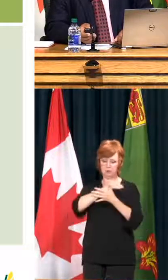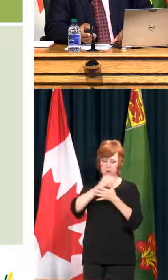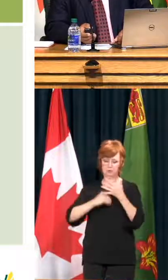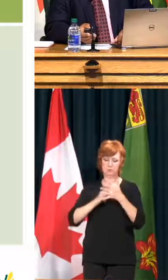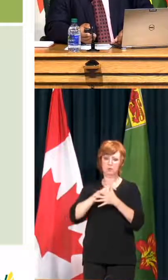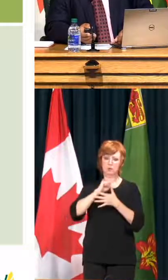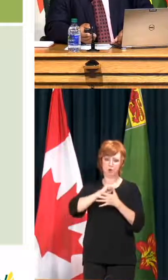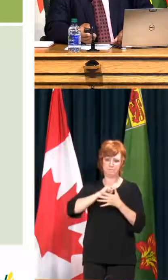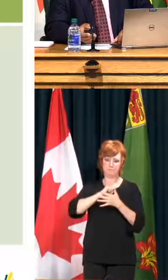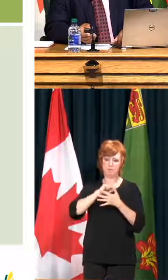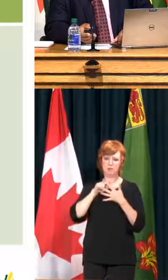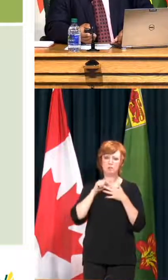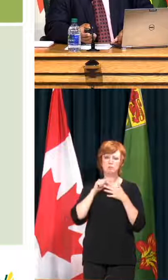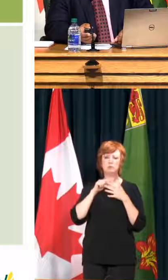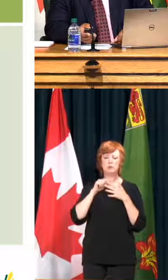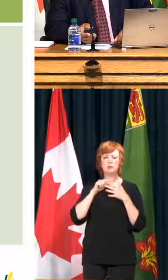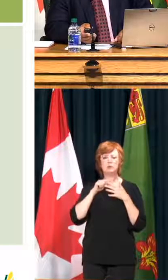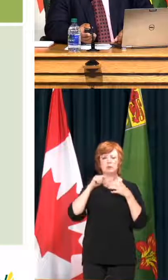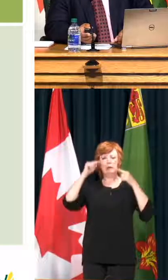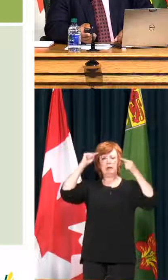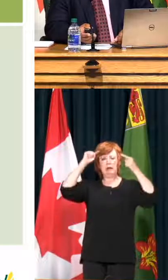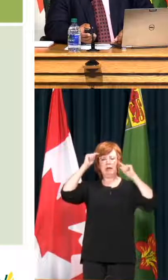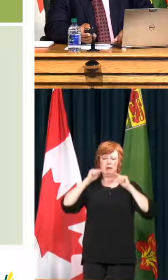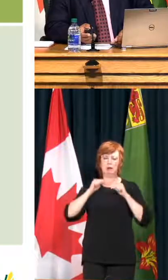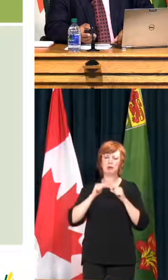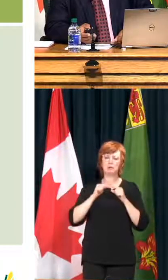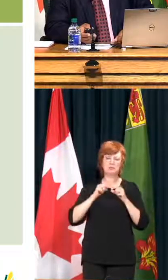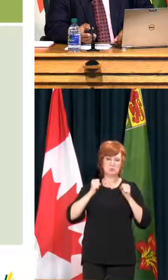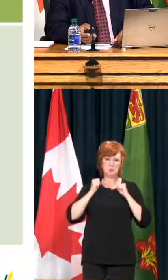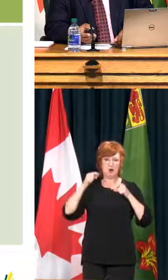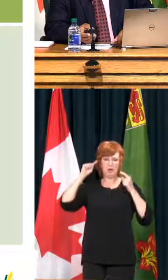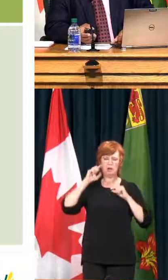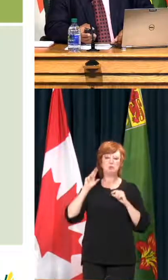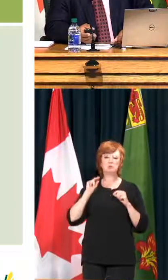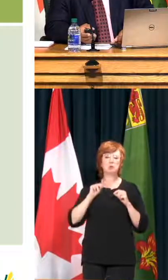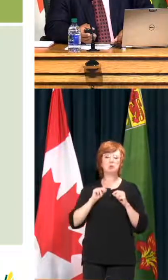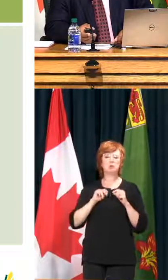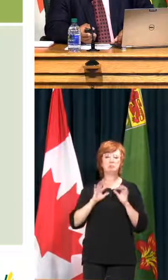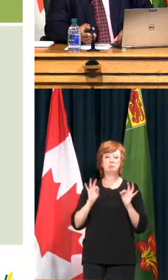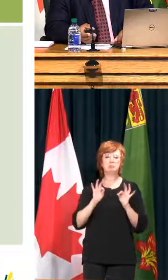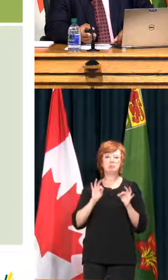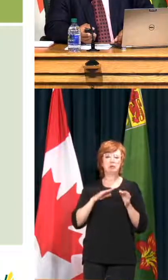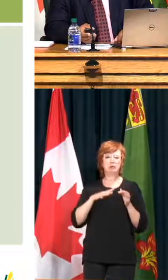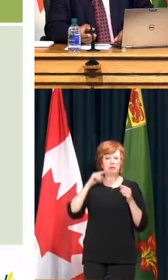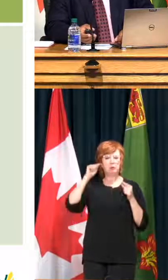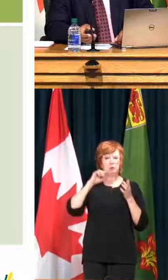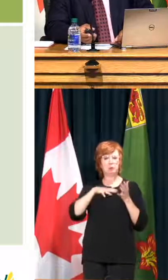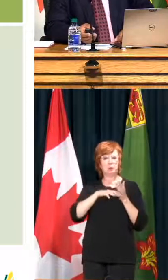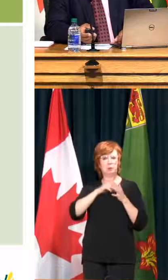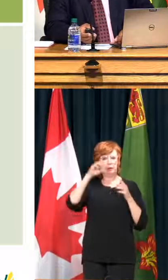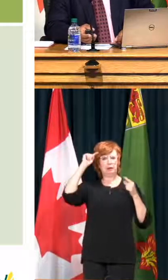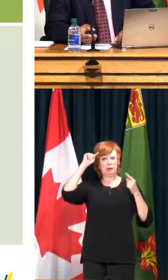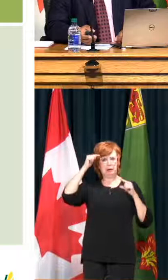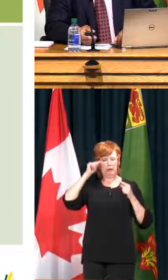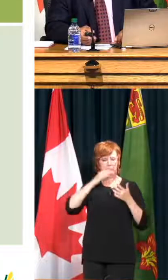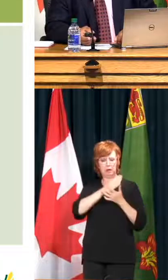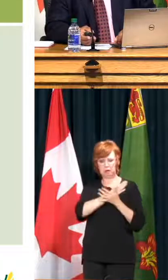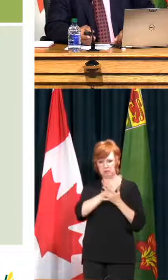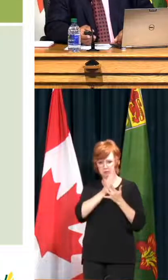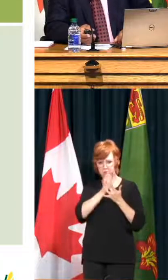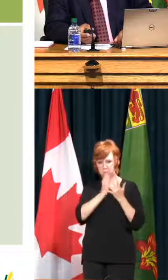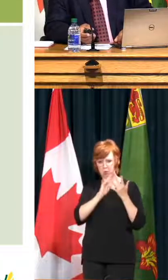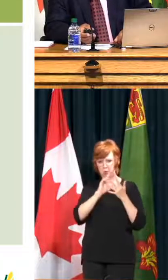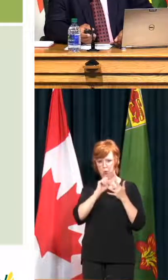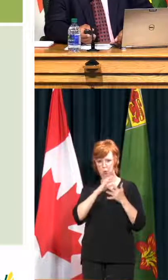all reasons to seek testing. So there's a wide range of symptoms, and I think if any of these symptoms or any concerns that you may have